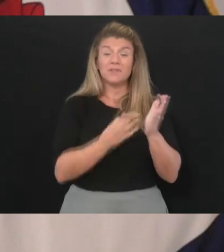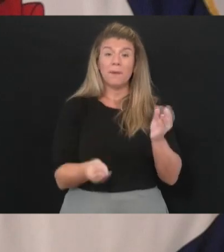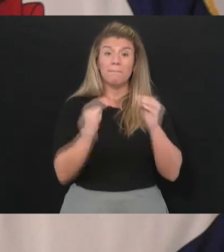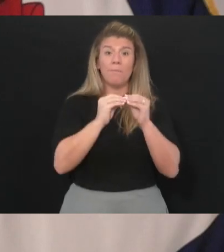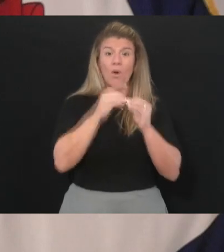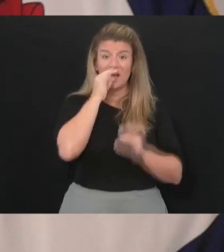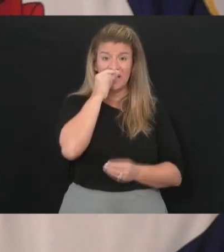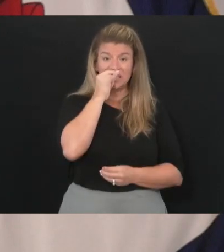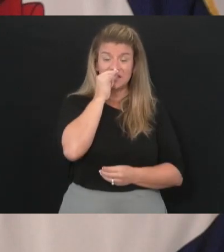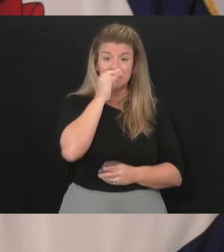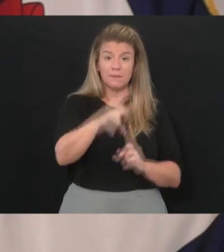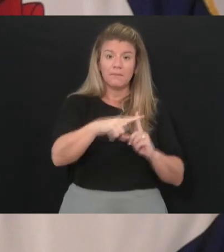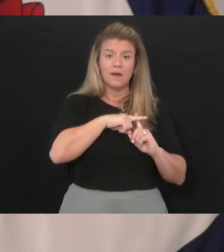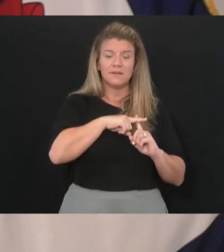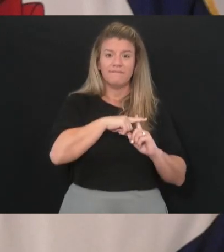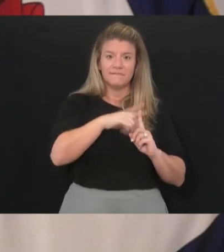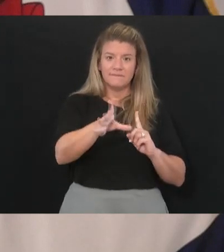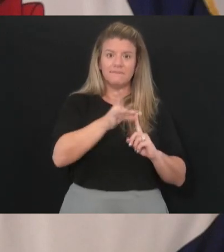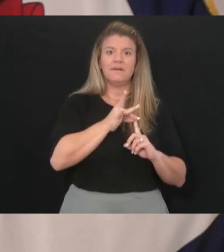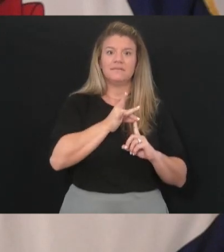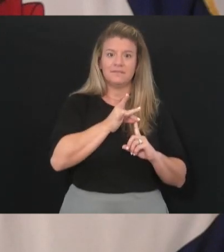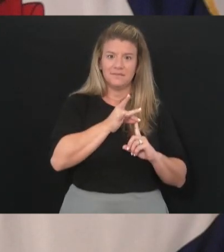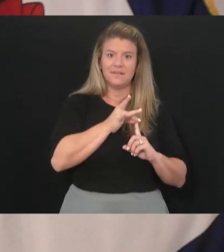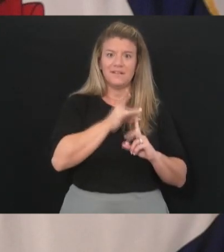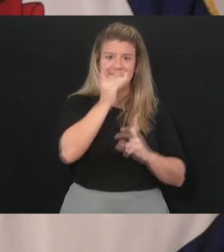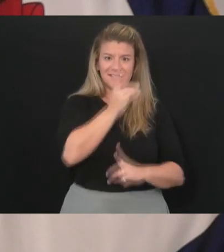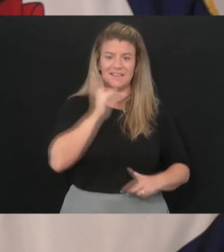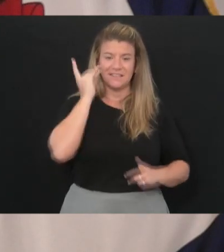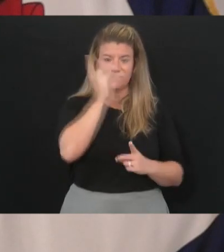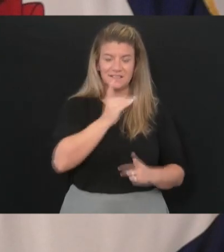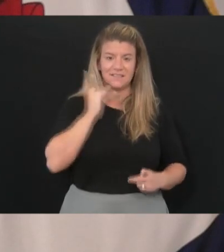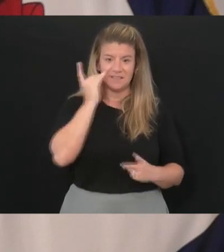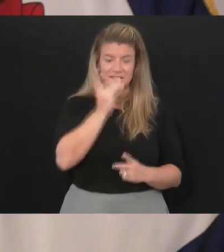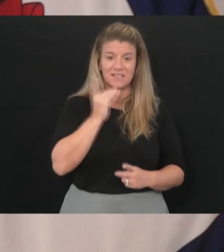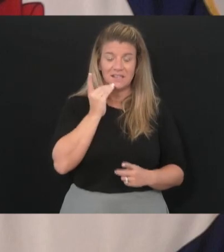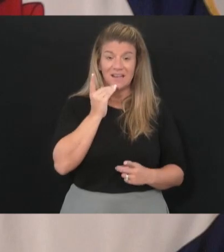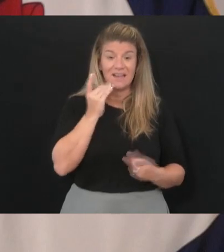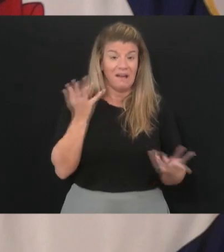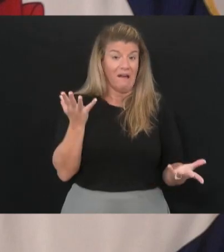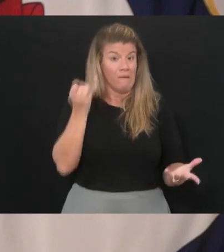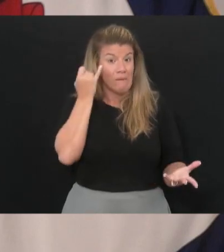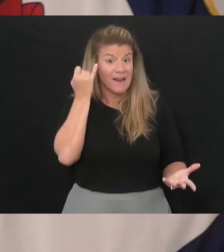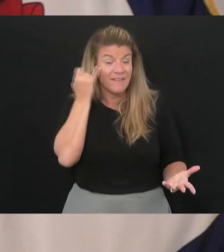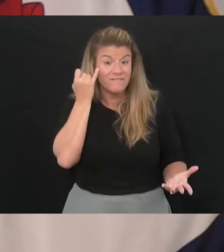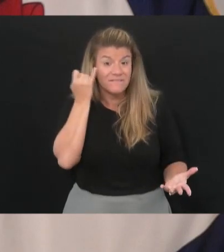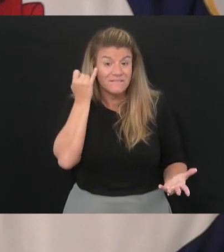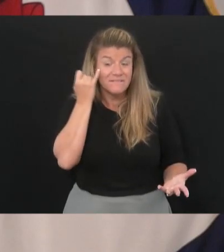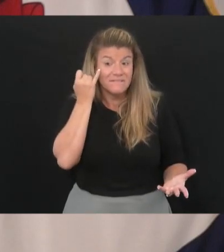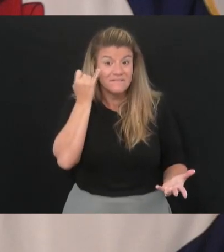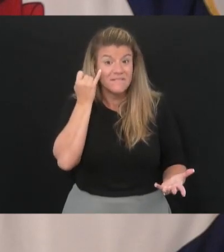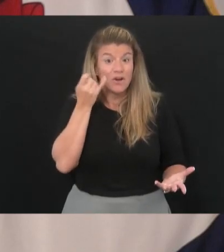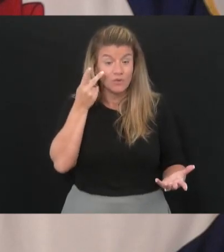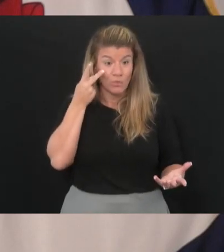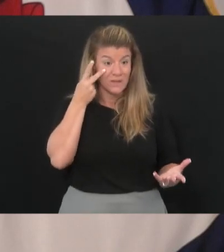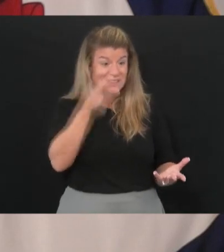people that are contacting this disease? What if we